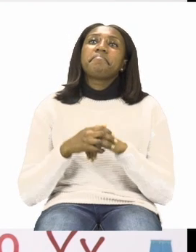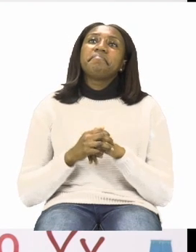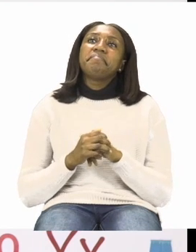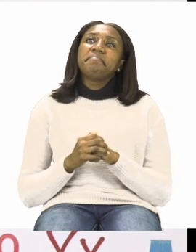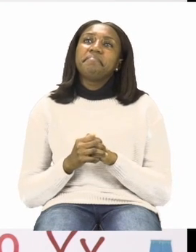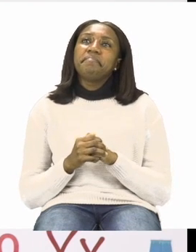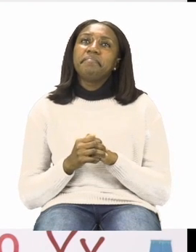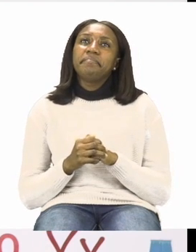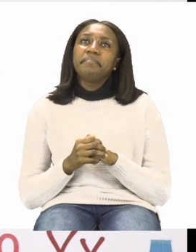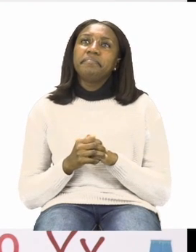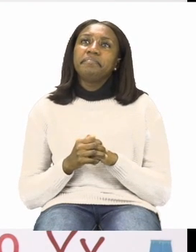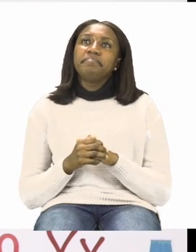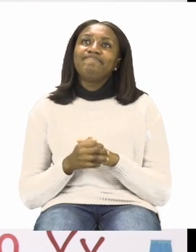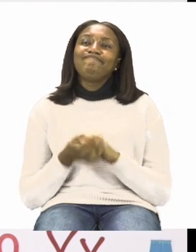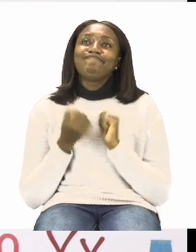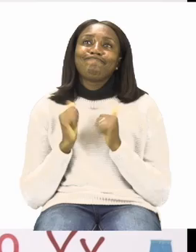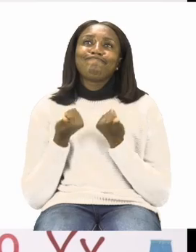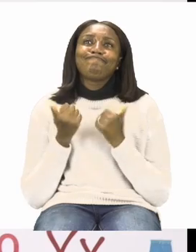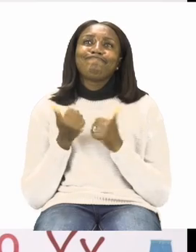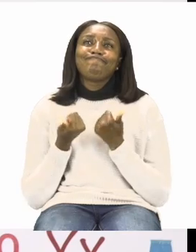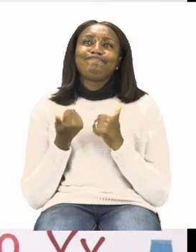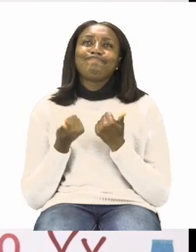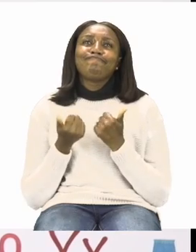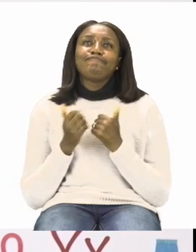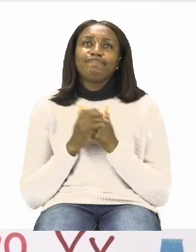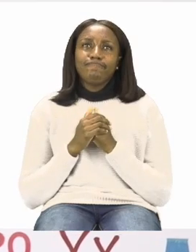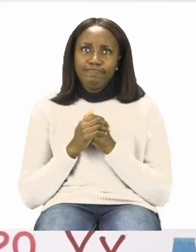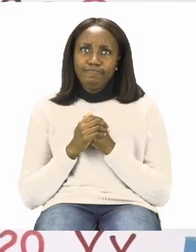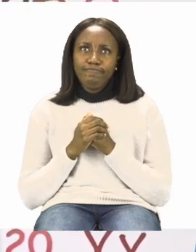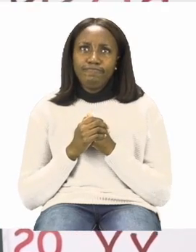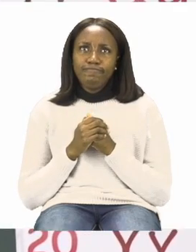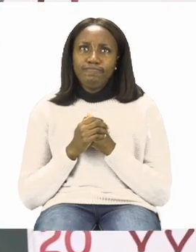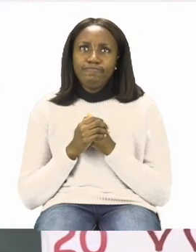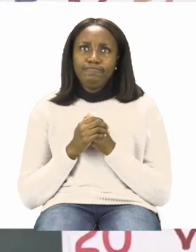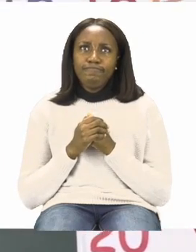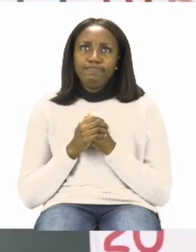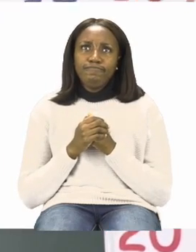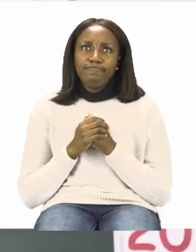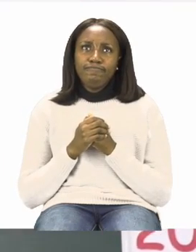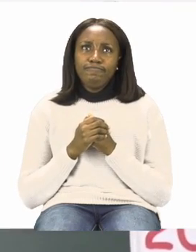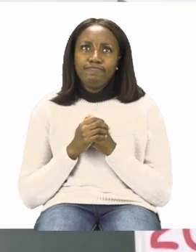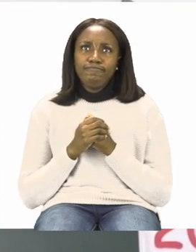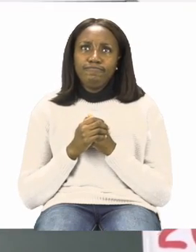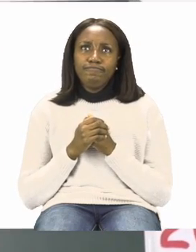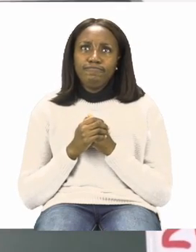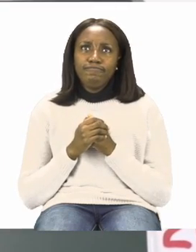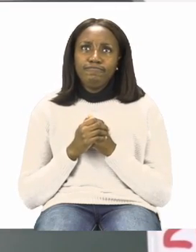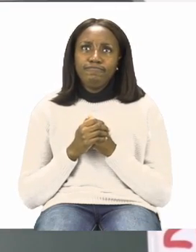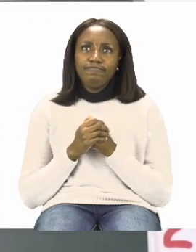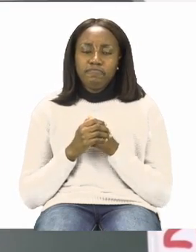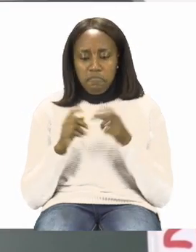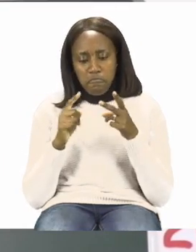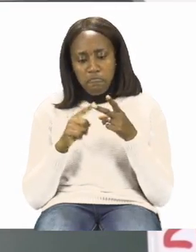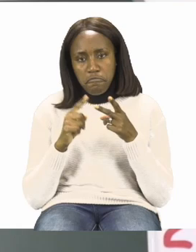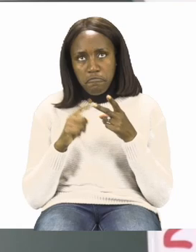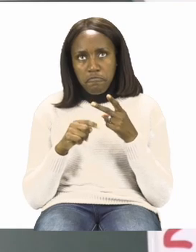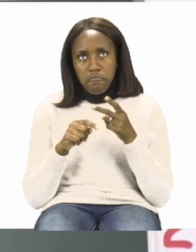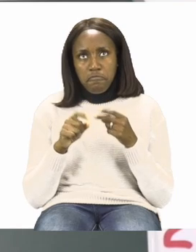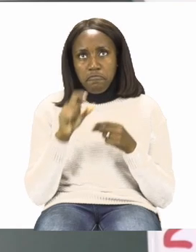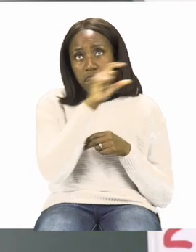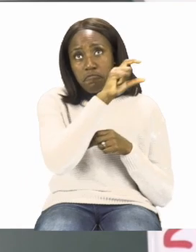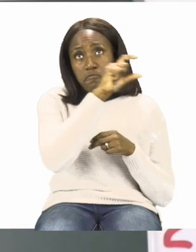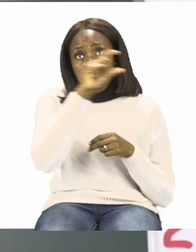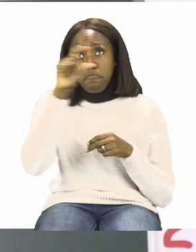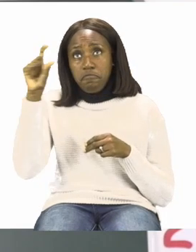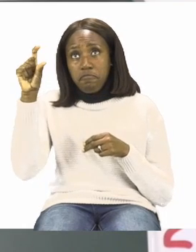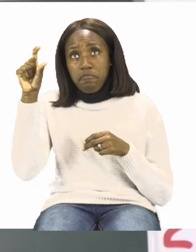Ruler. Good job. Now, let's look at the second word. What is the